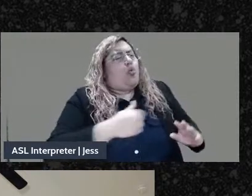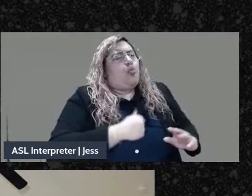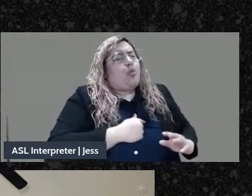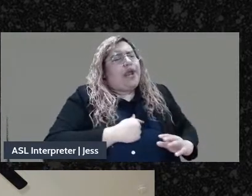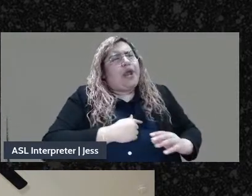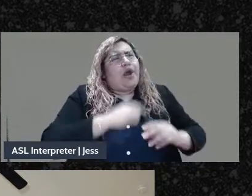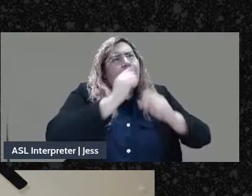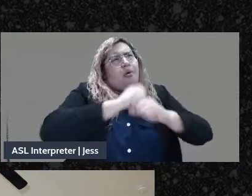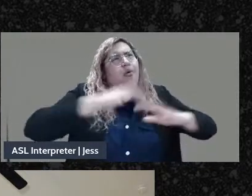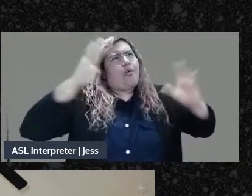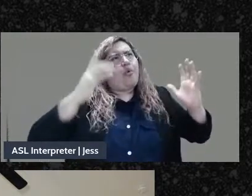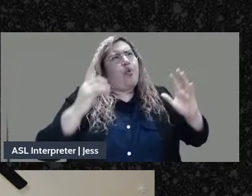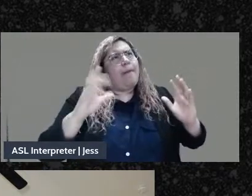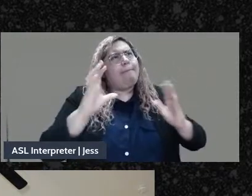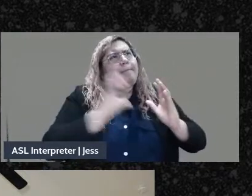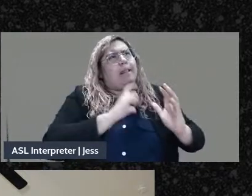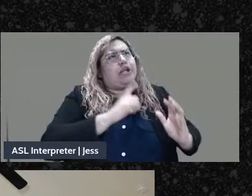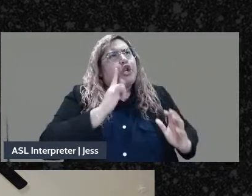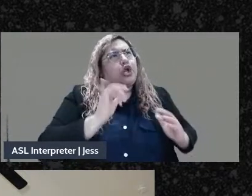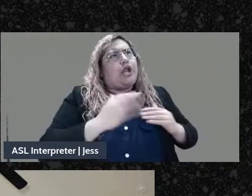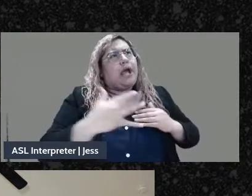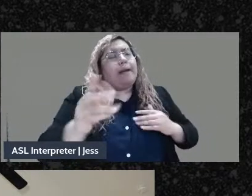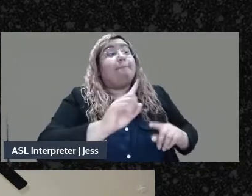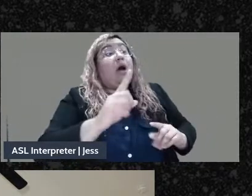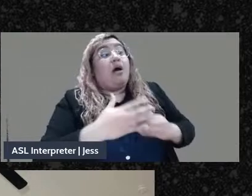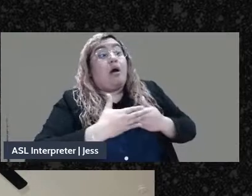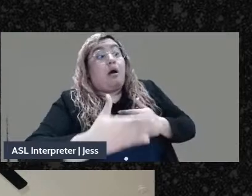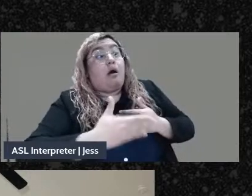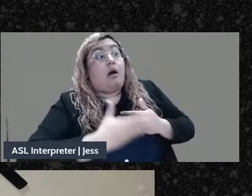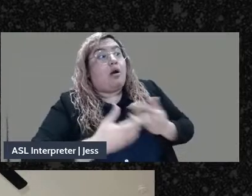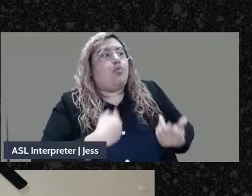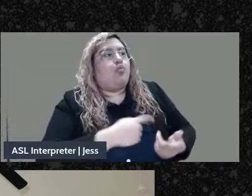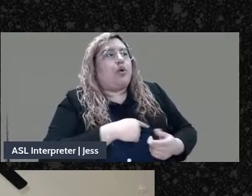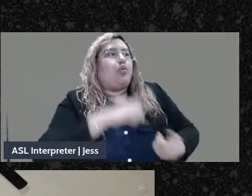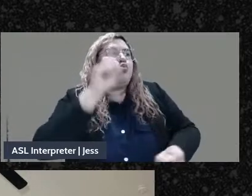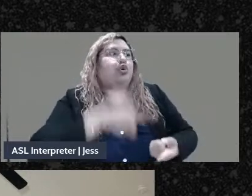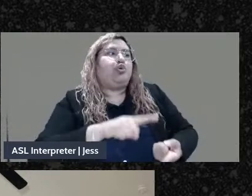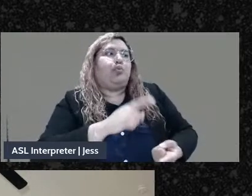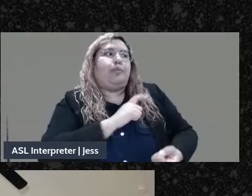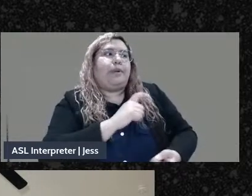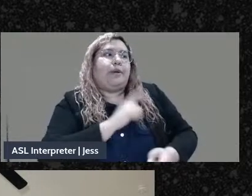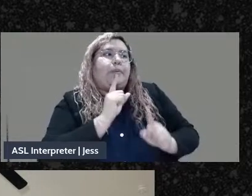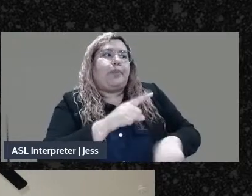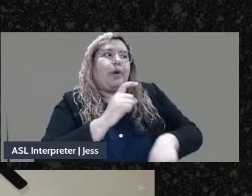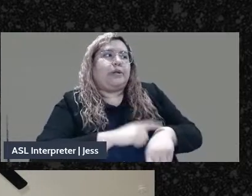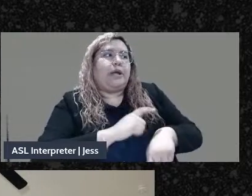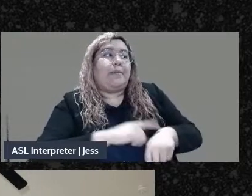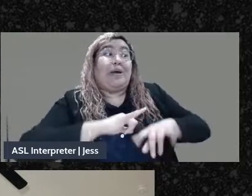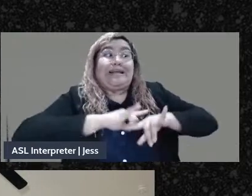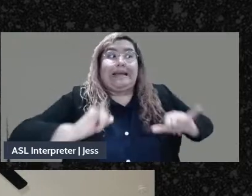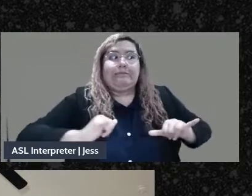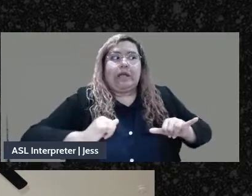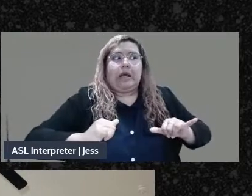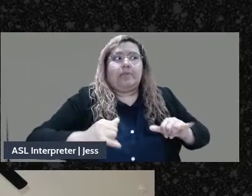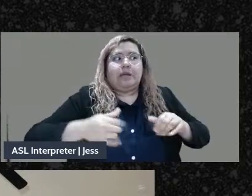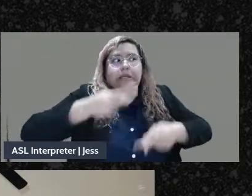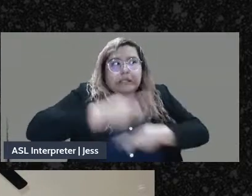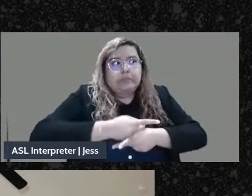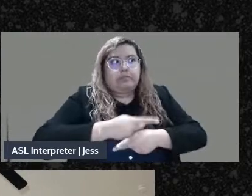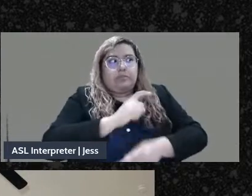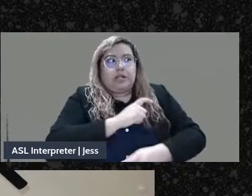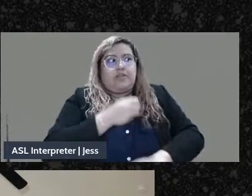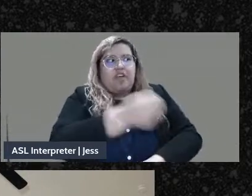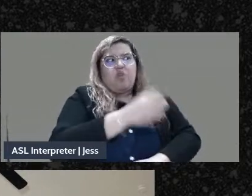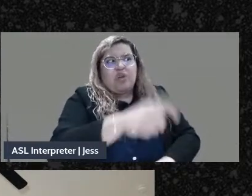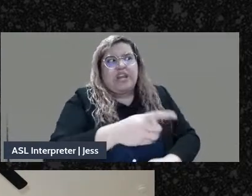but while we do that, our goal is to reduce police response times while maintaining police presence in the community because we have to build trust. Like